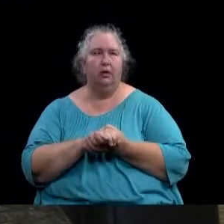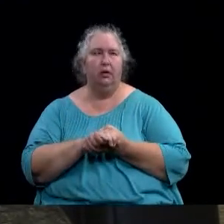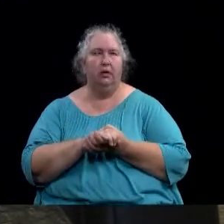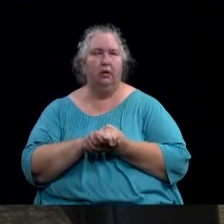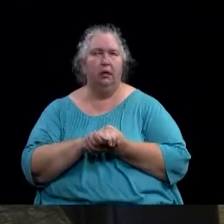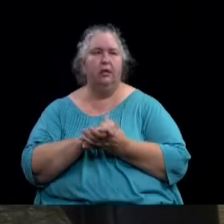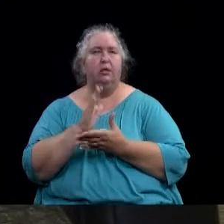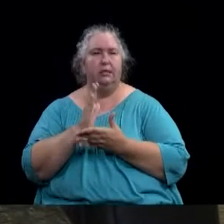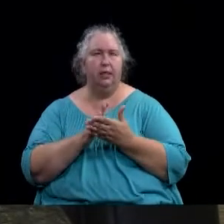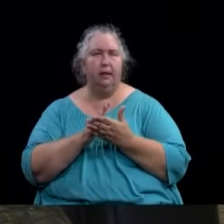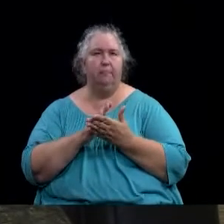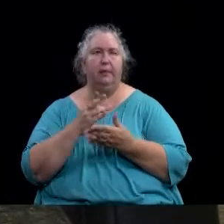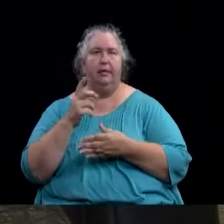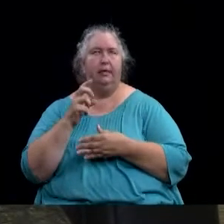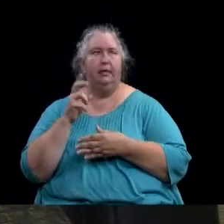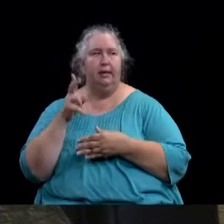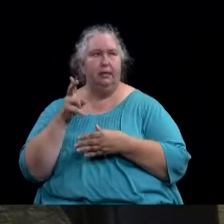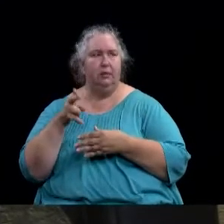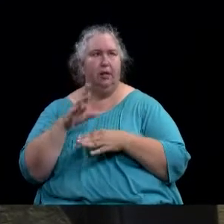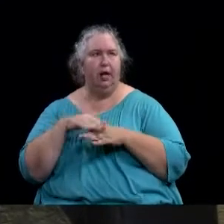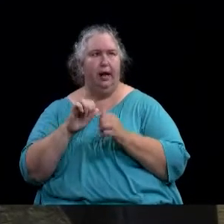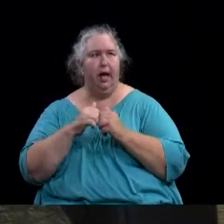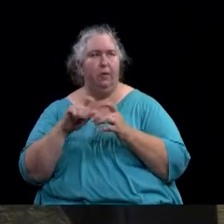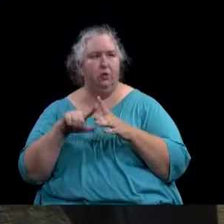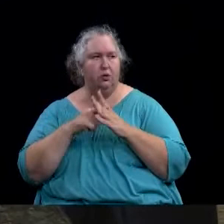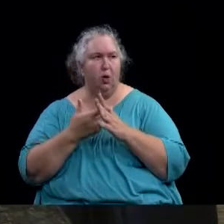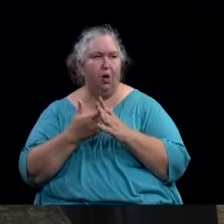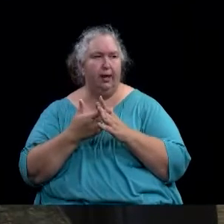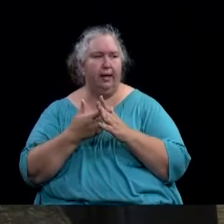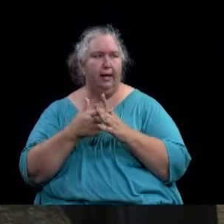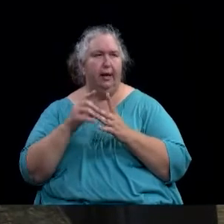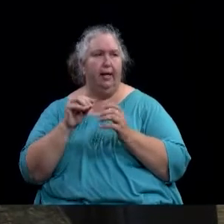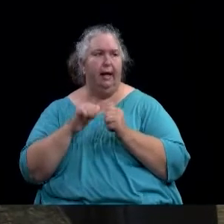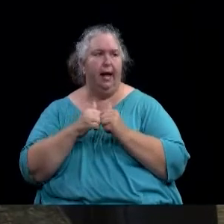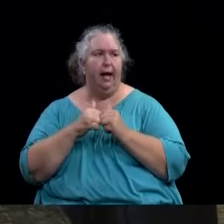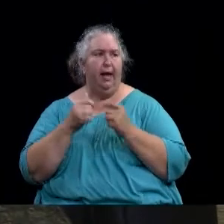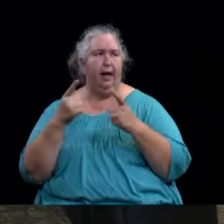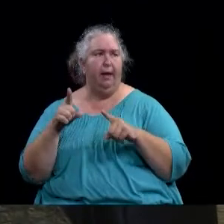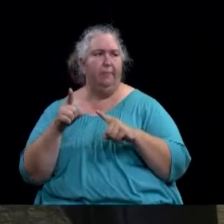it's occurred over a couple of years. I think the appropriate way to respond